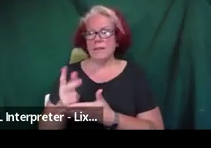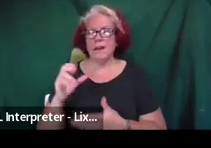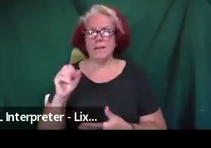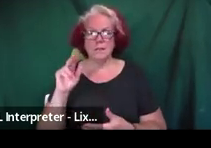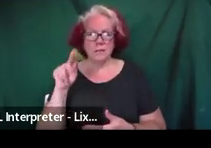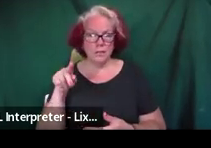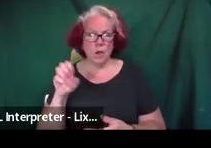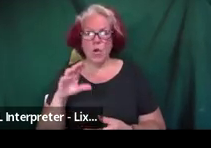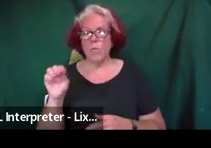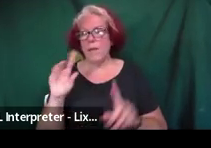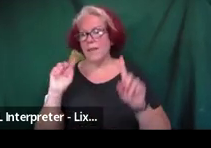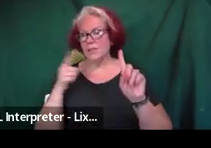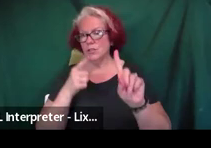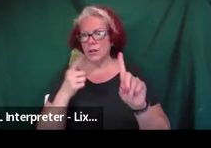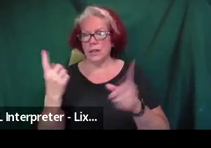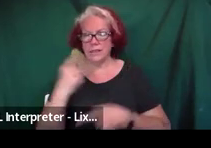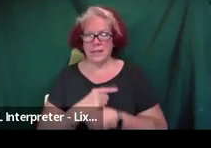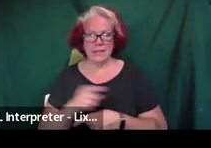Dr. Hunting, that you would like to add?